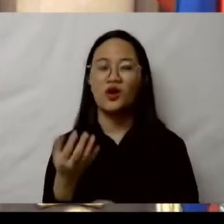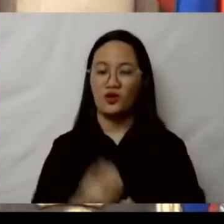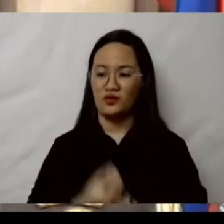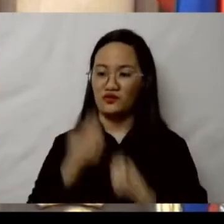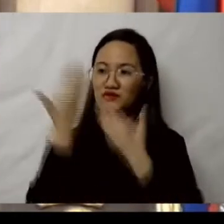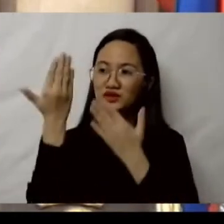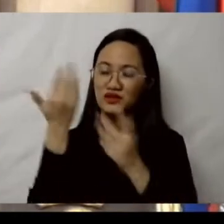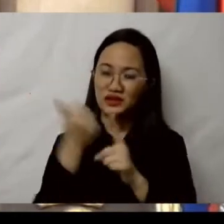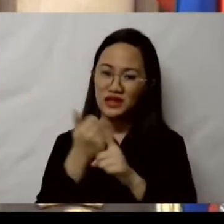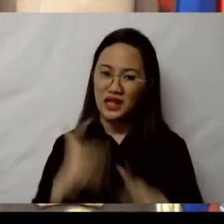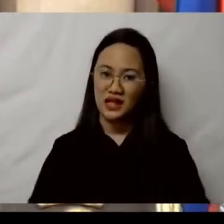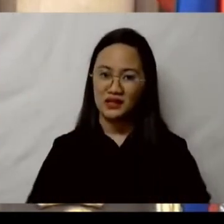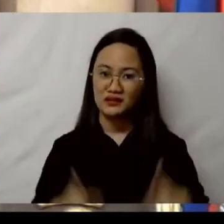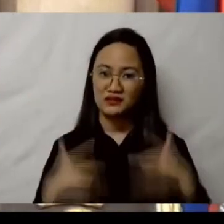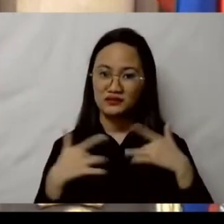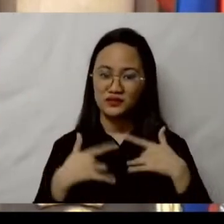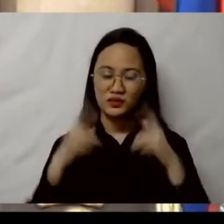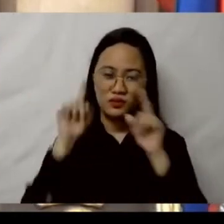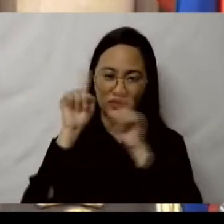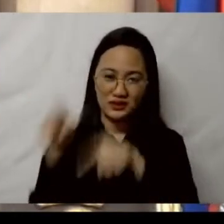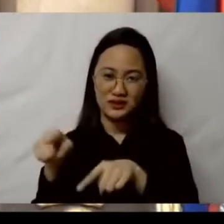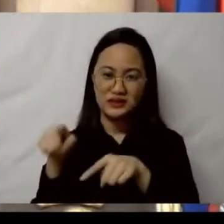attend just a single Mass.